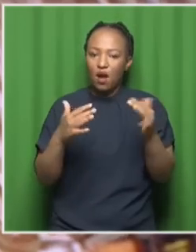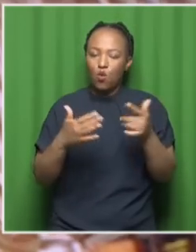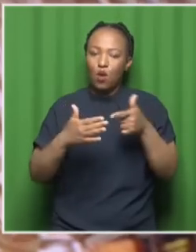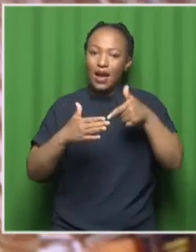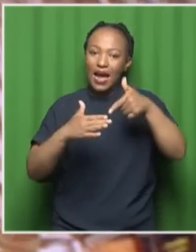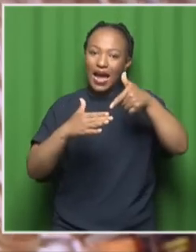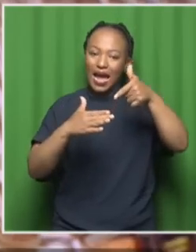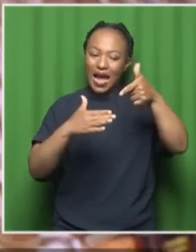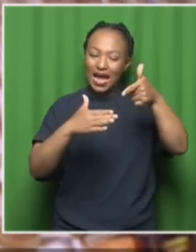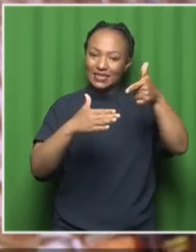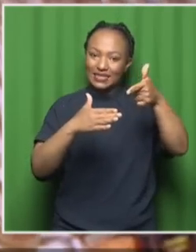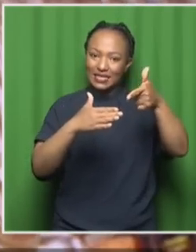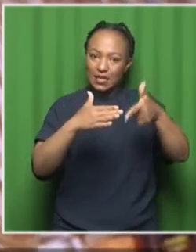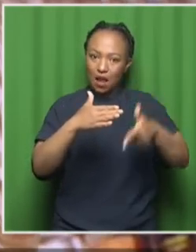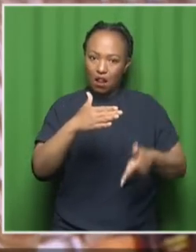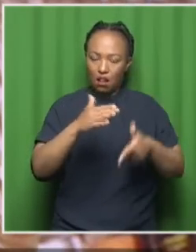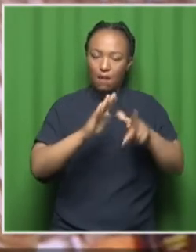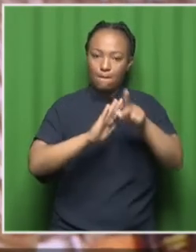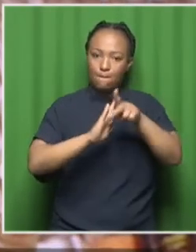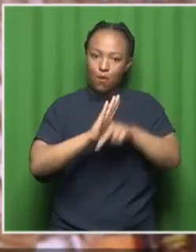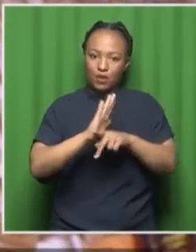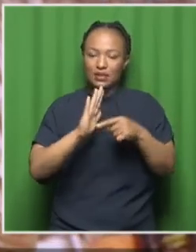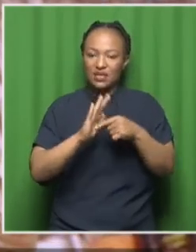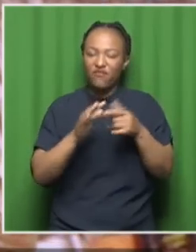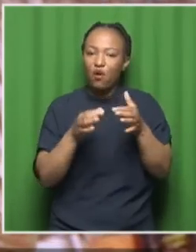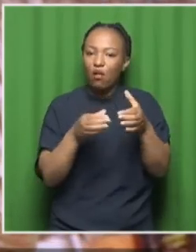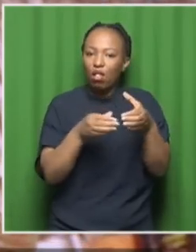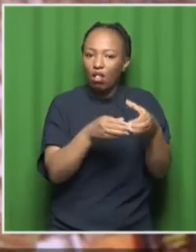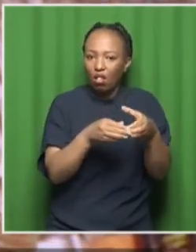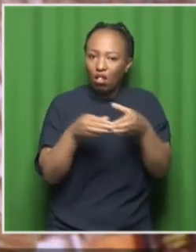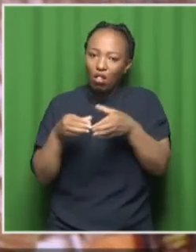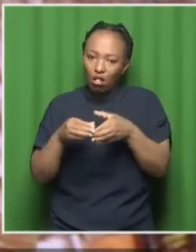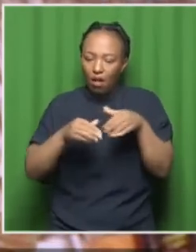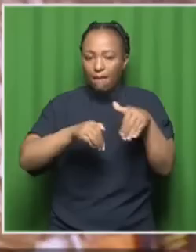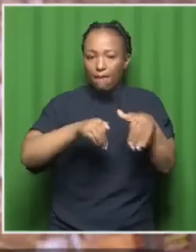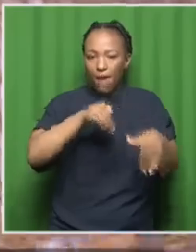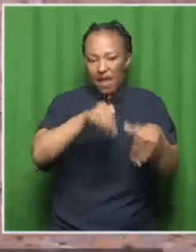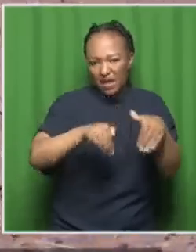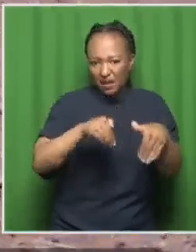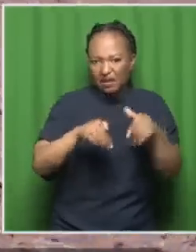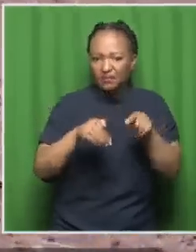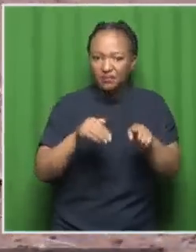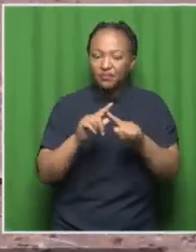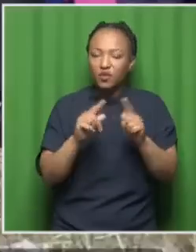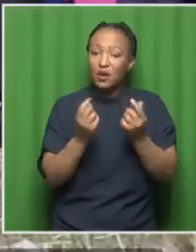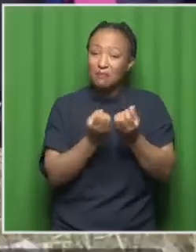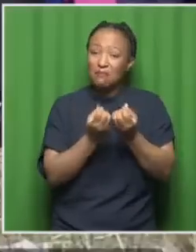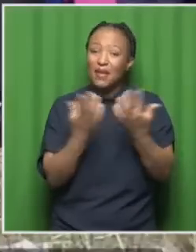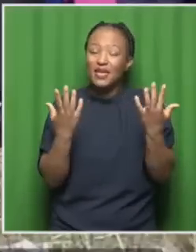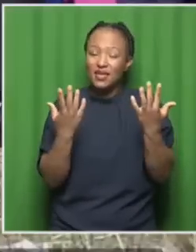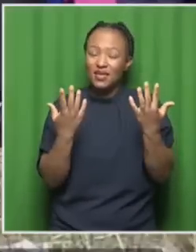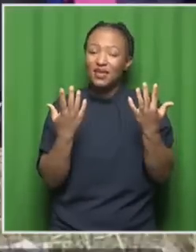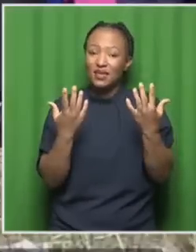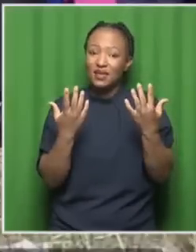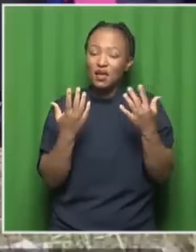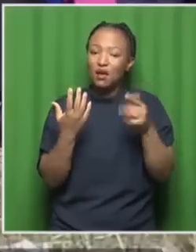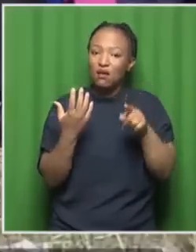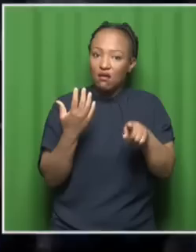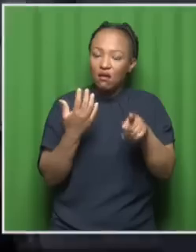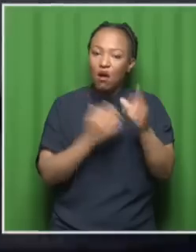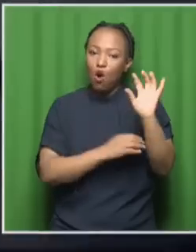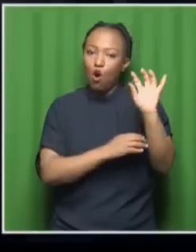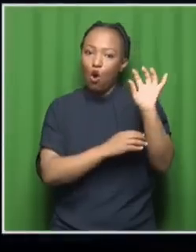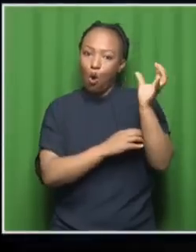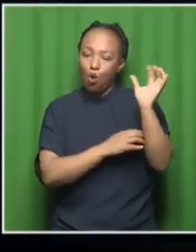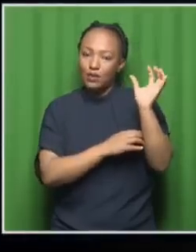mining policies for small-scale mining in South Africa. Now, this as hundreds of illegal gold miners are